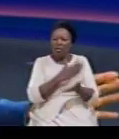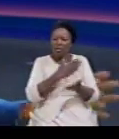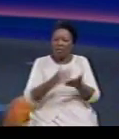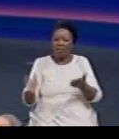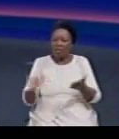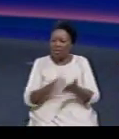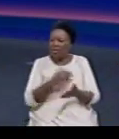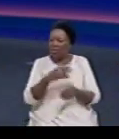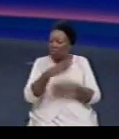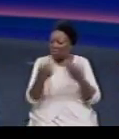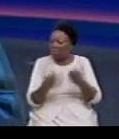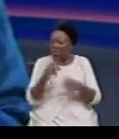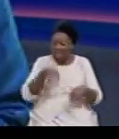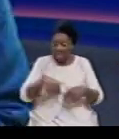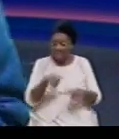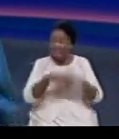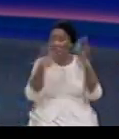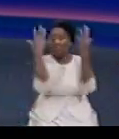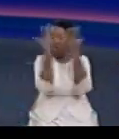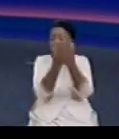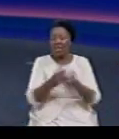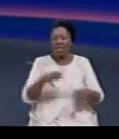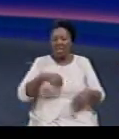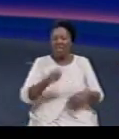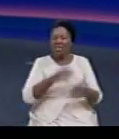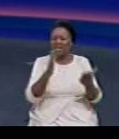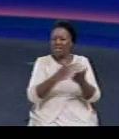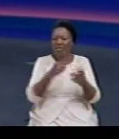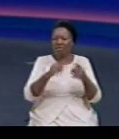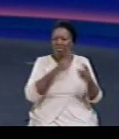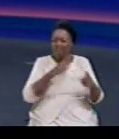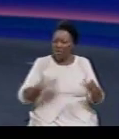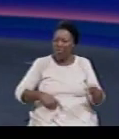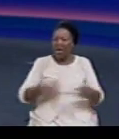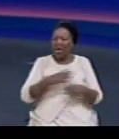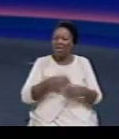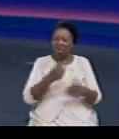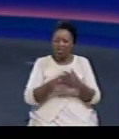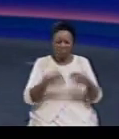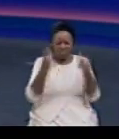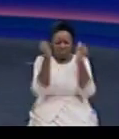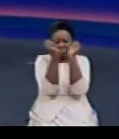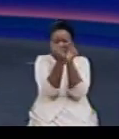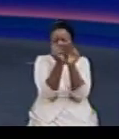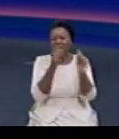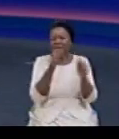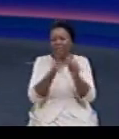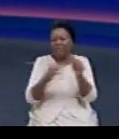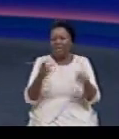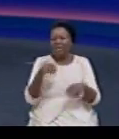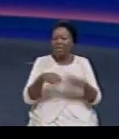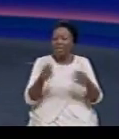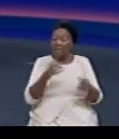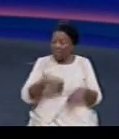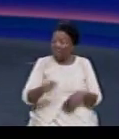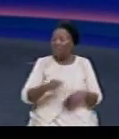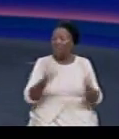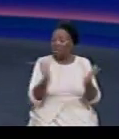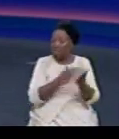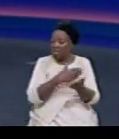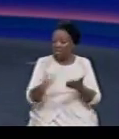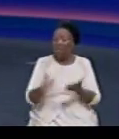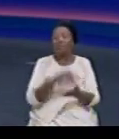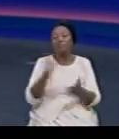and sang praises unto the Lord. And it was midnight. It was dark, not even the light of a candle, but then